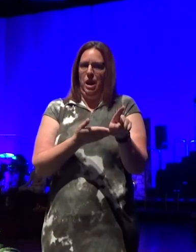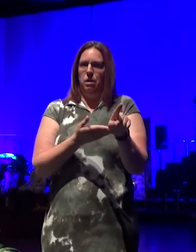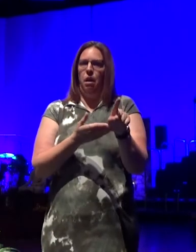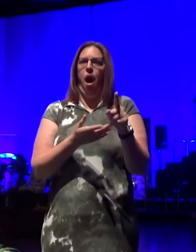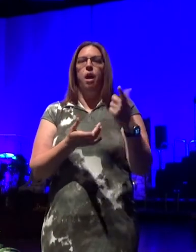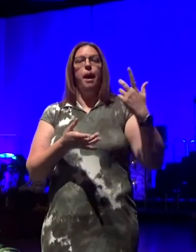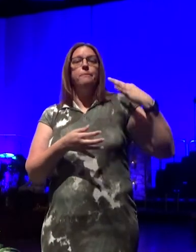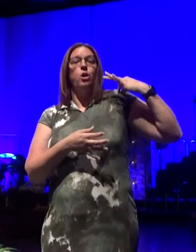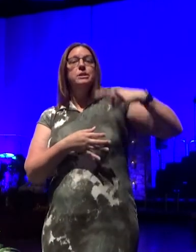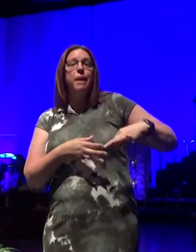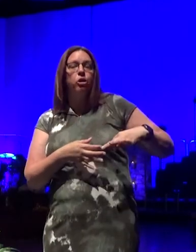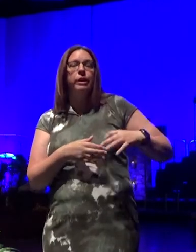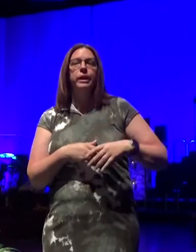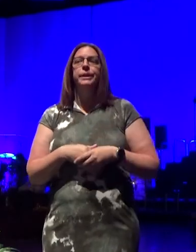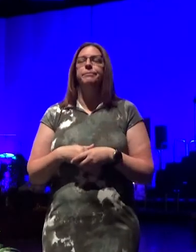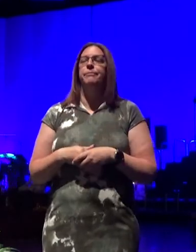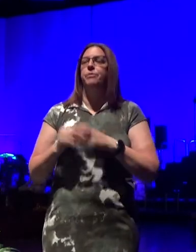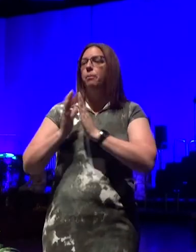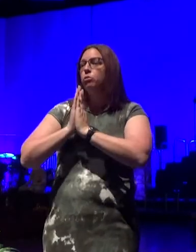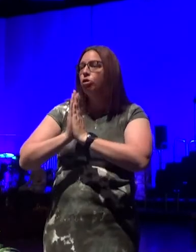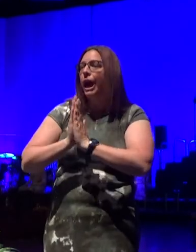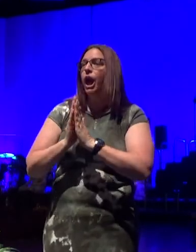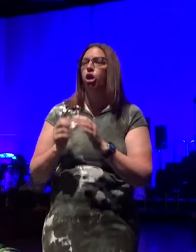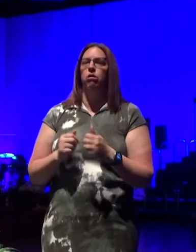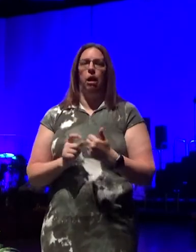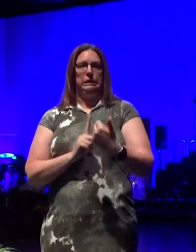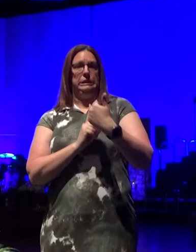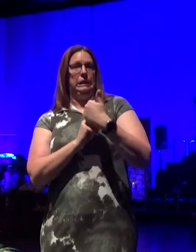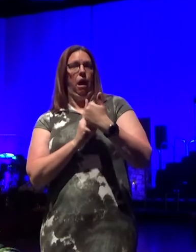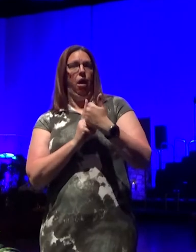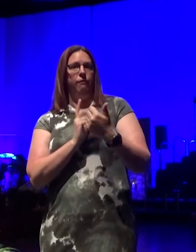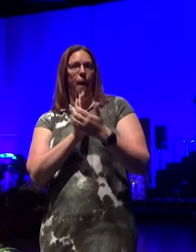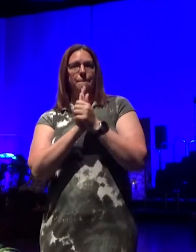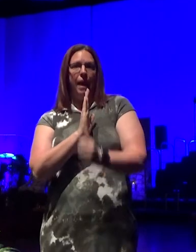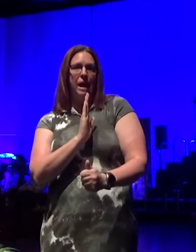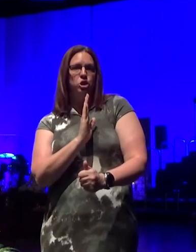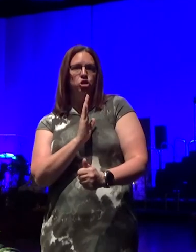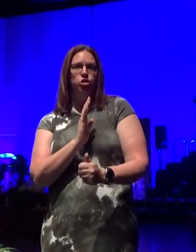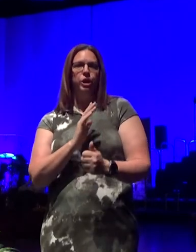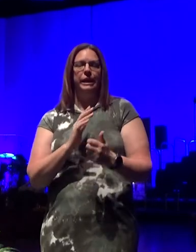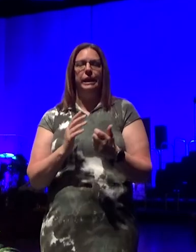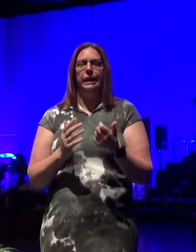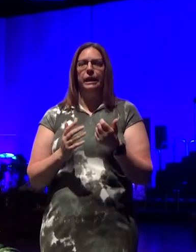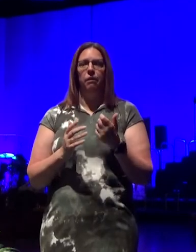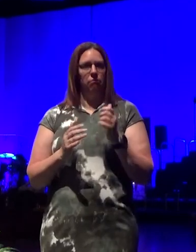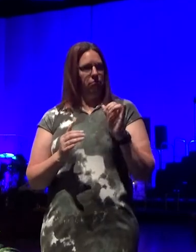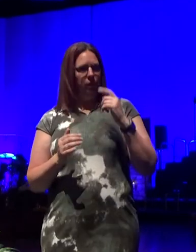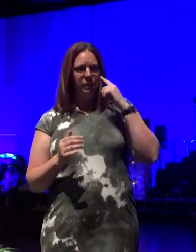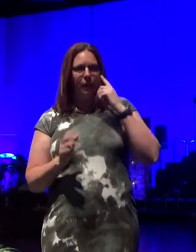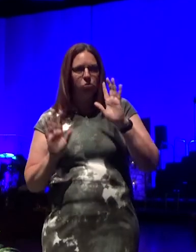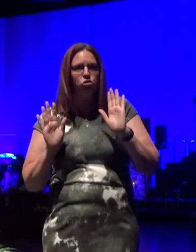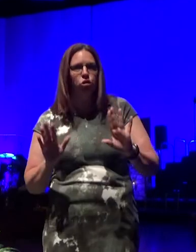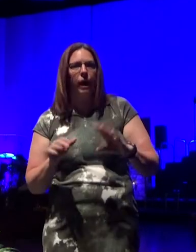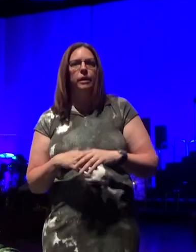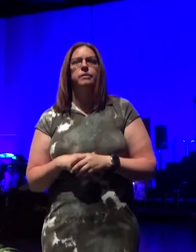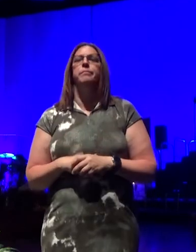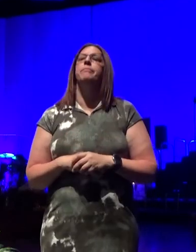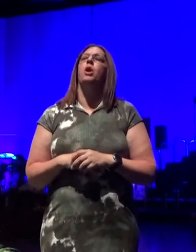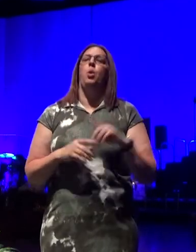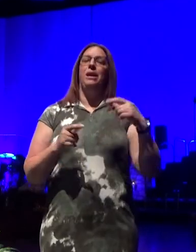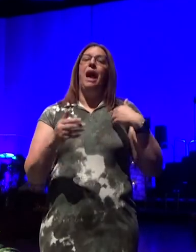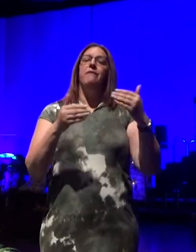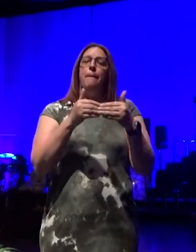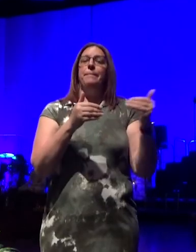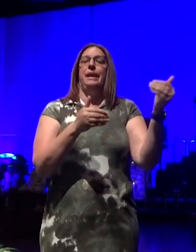on self-mastery, and on the magic of the soul. Doesn't that sound enticing? Dr. Michelle's teaching a Beyond Limits class that's a